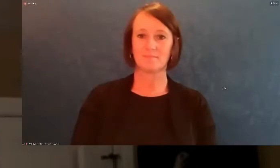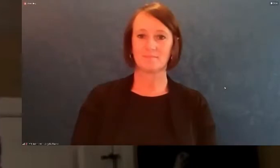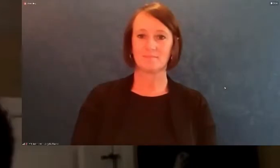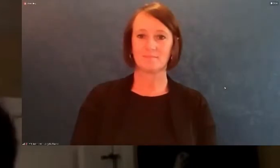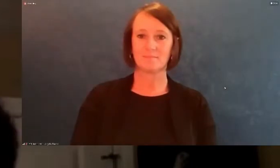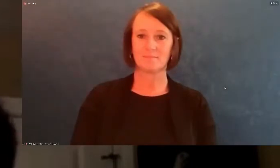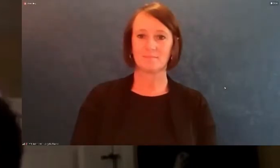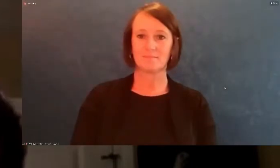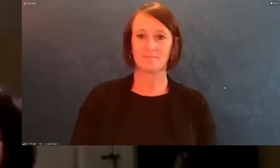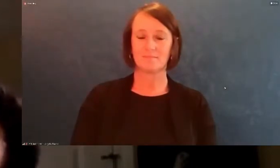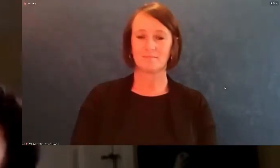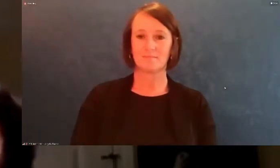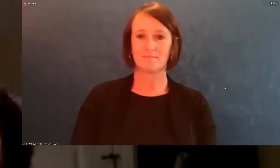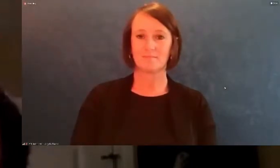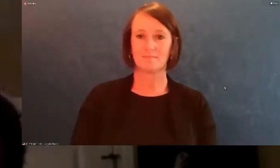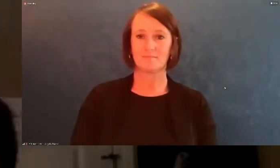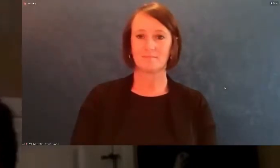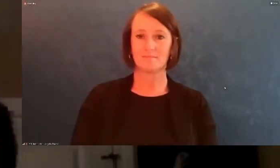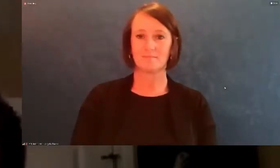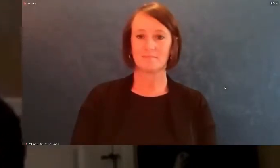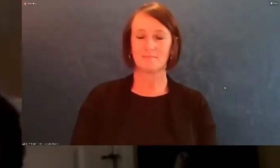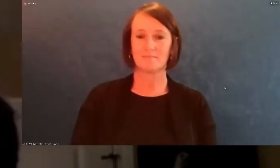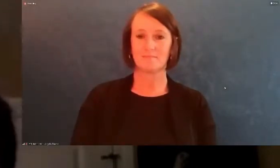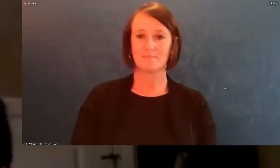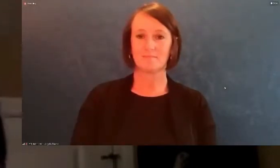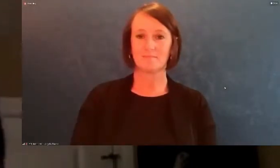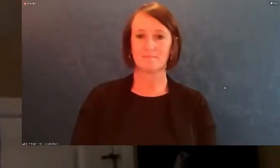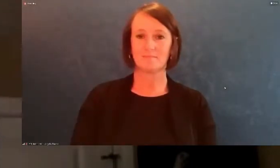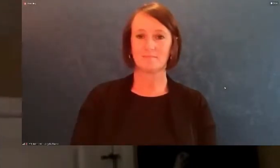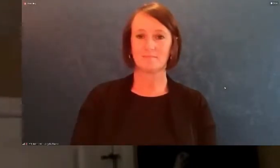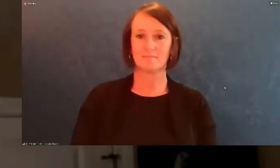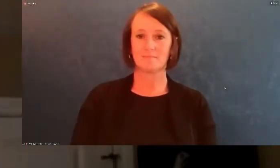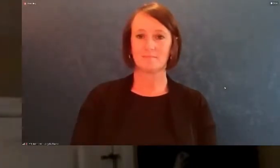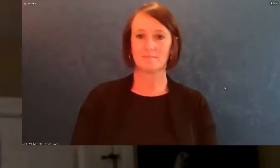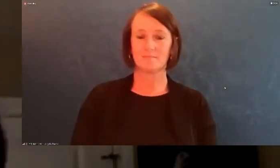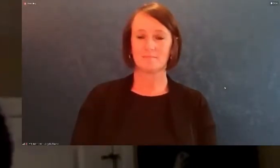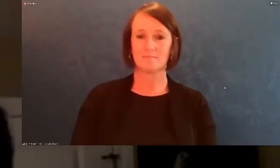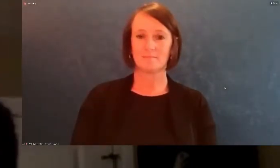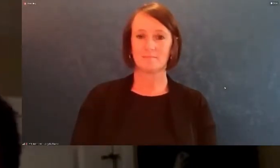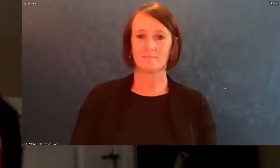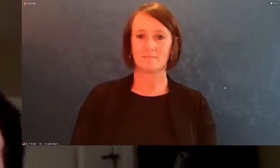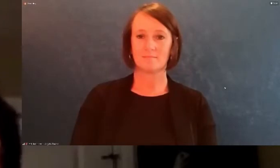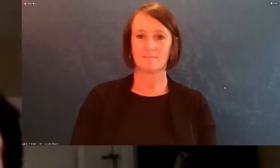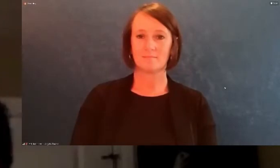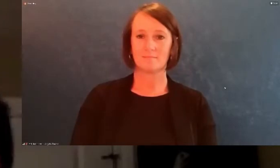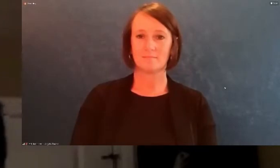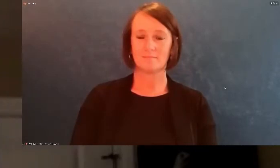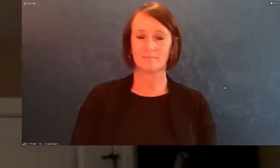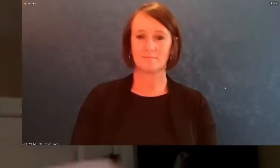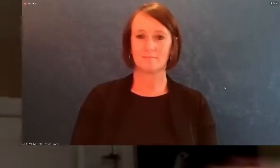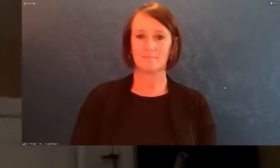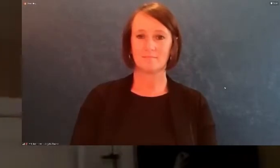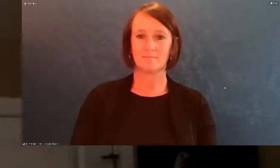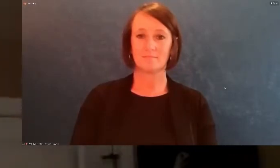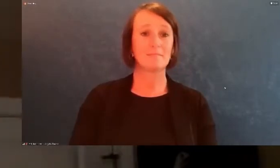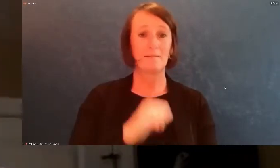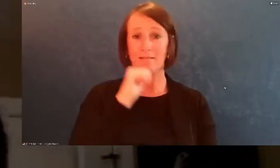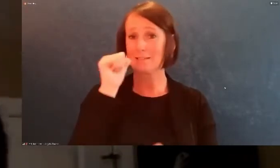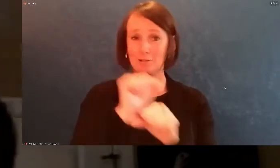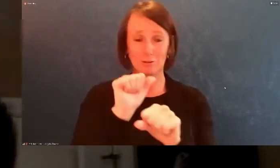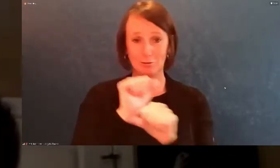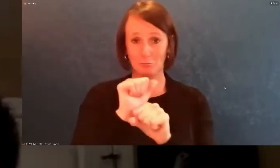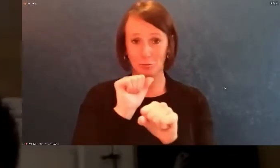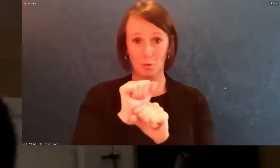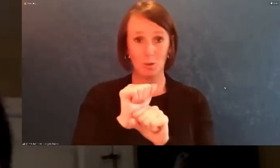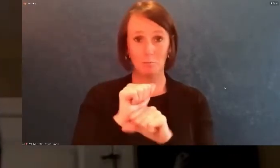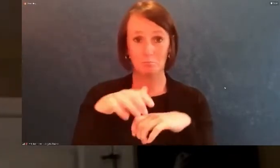right? So you always got to have backup plans. So if you're missing your front teeth and you chew your thumbnails and you're just gumming for nothing, well, here's